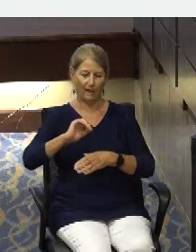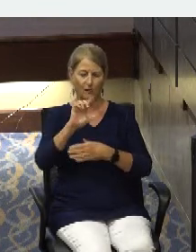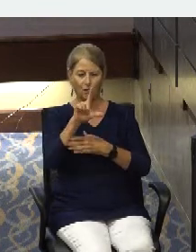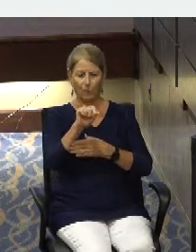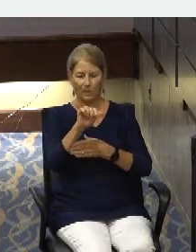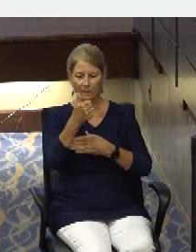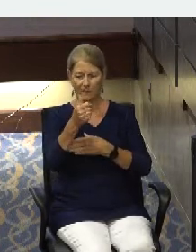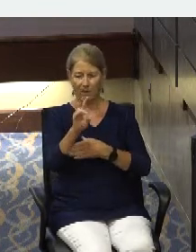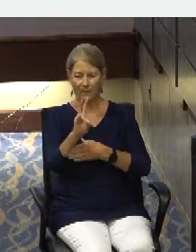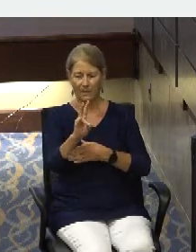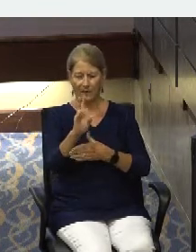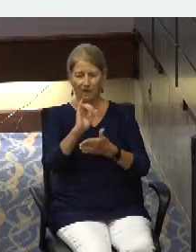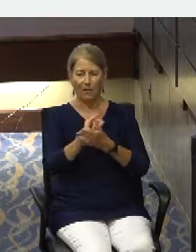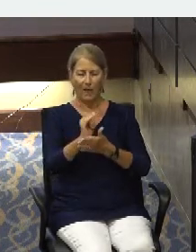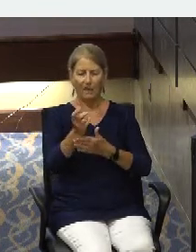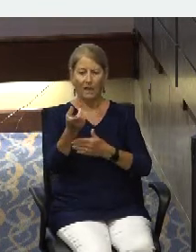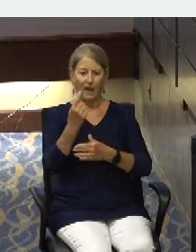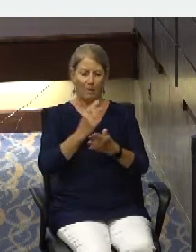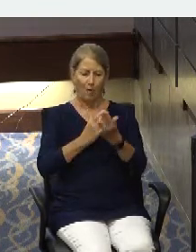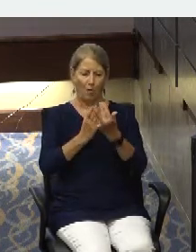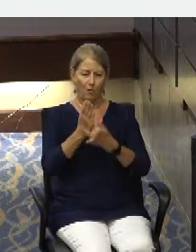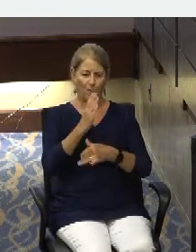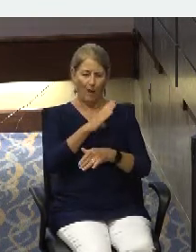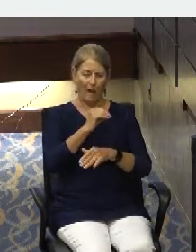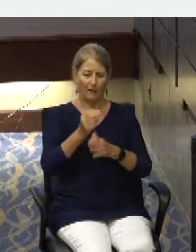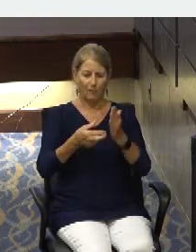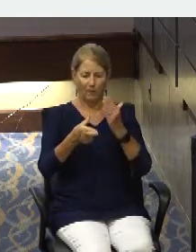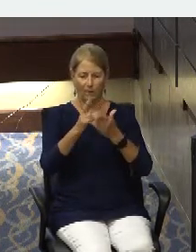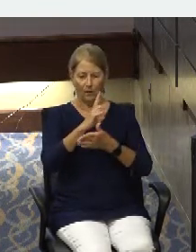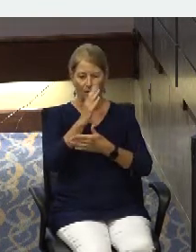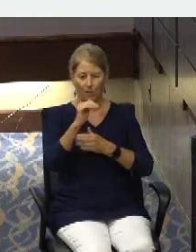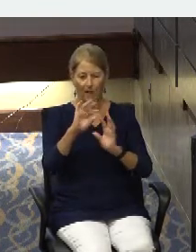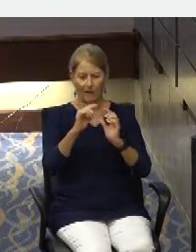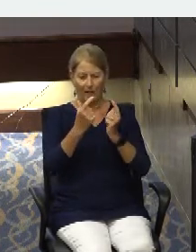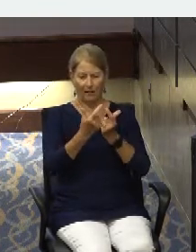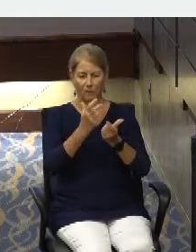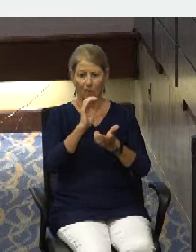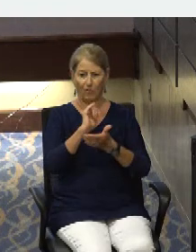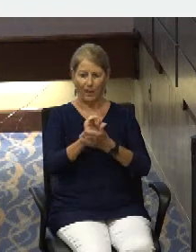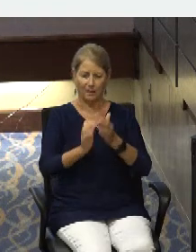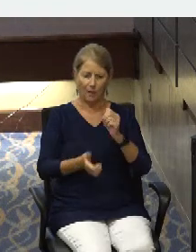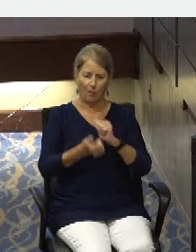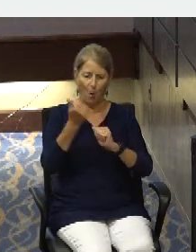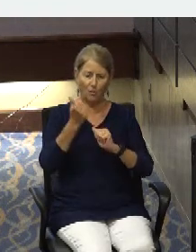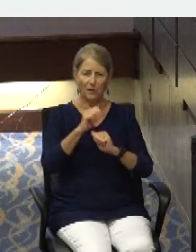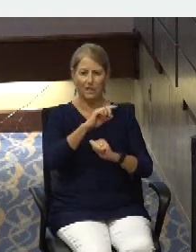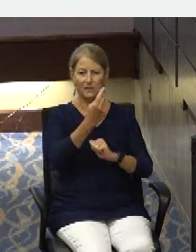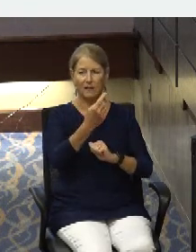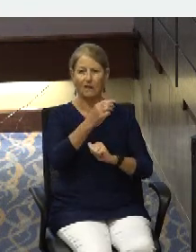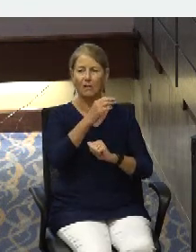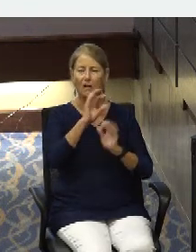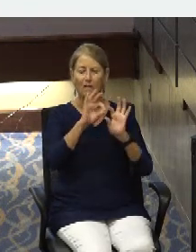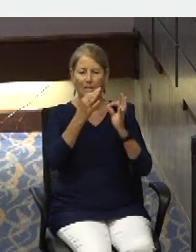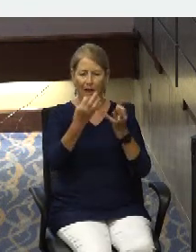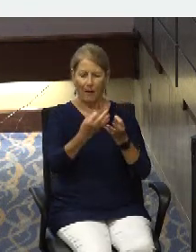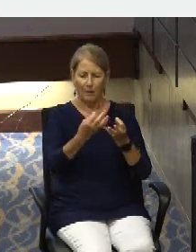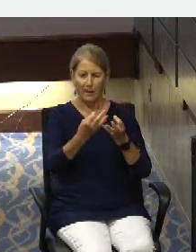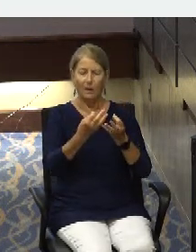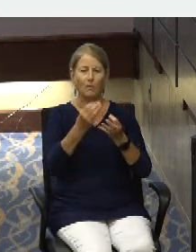2017 that came through and was reviewed by council. It is predominantly single-family residential with areas